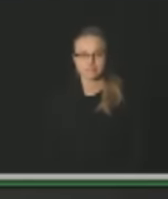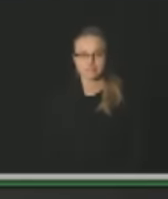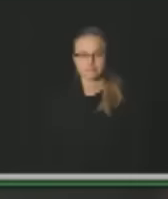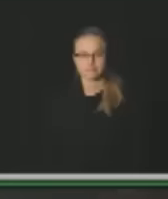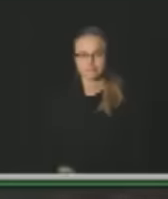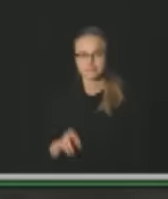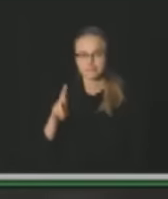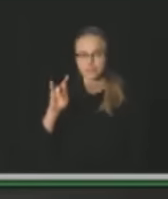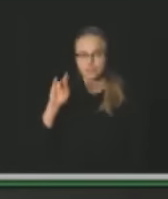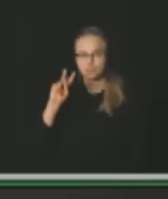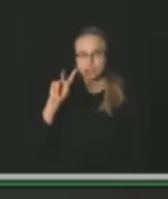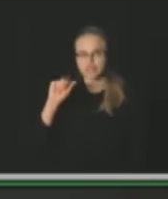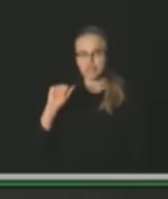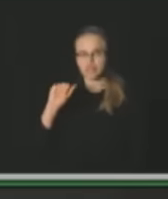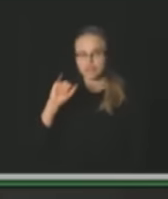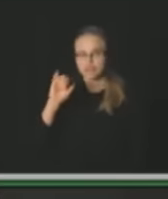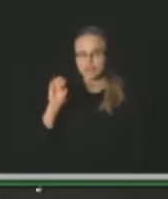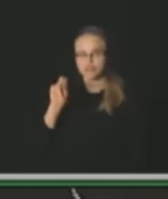Rita Zhang.